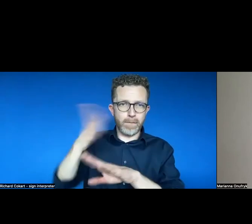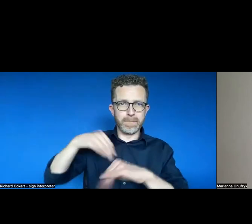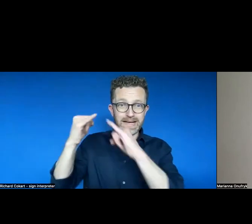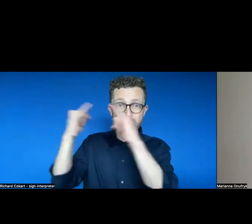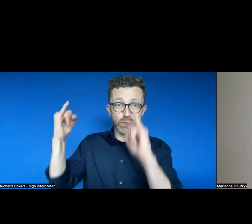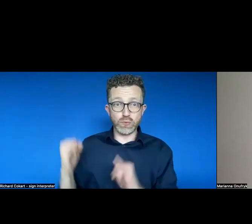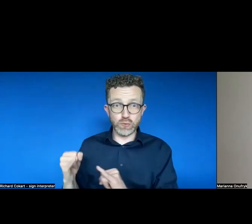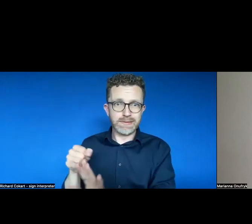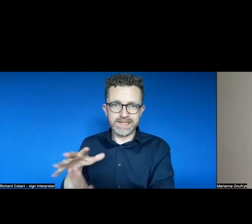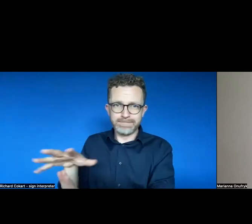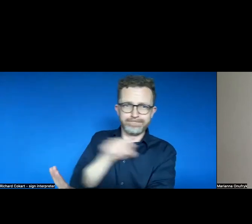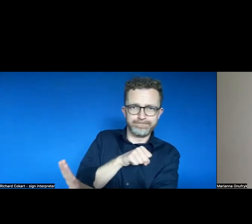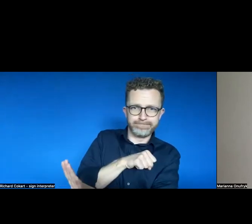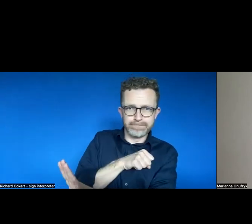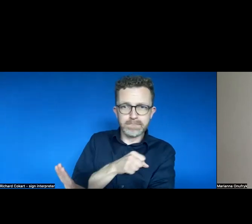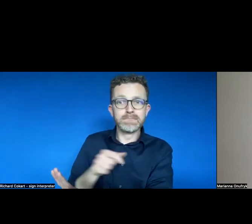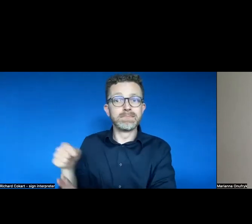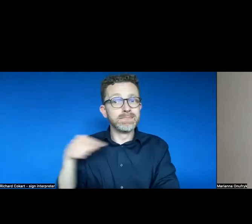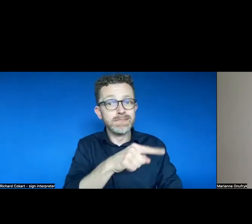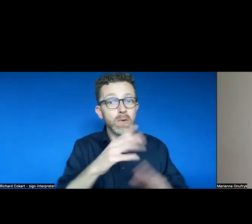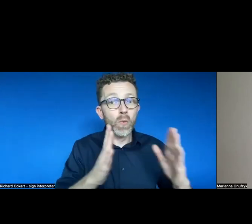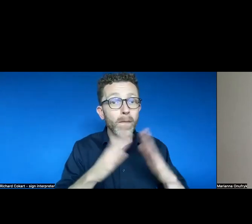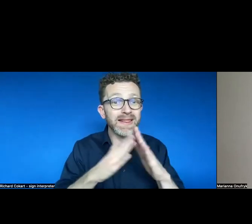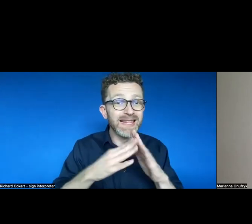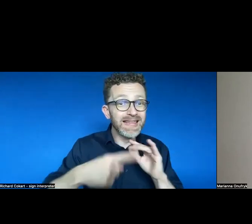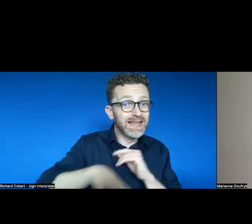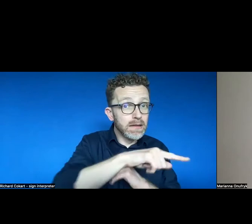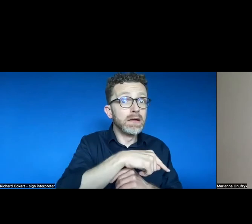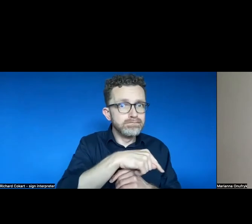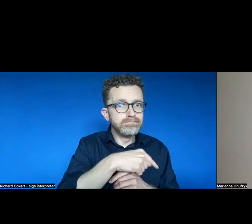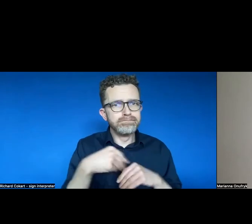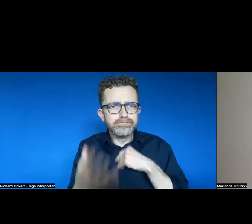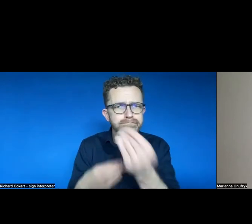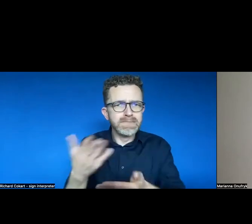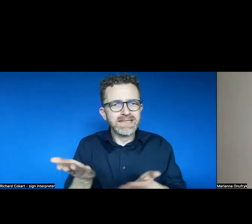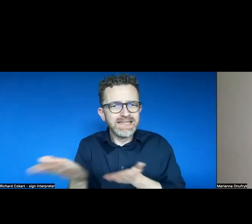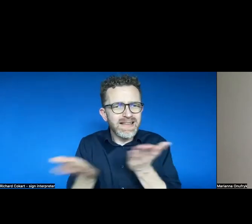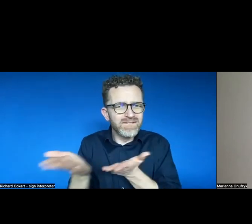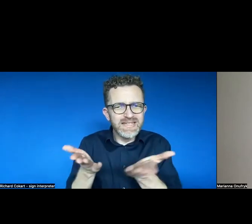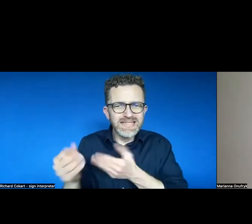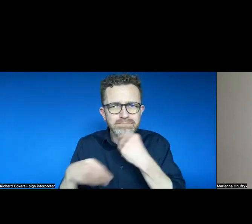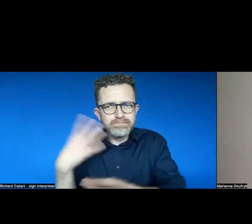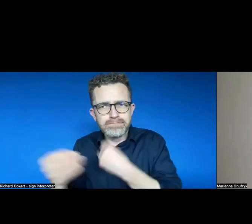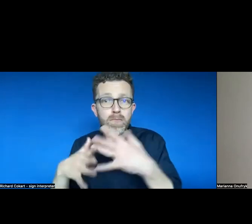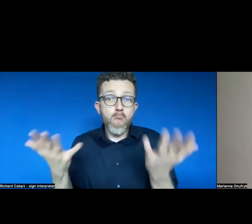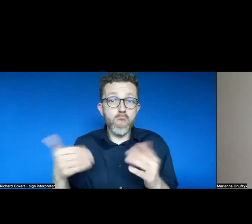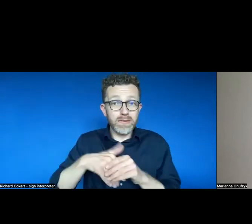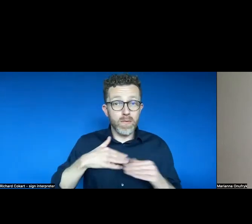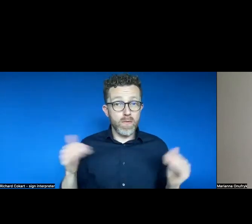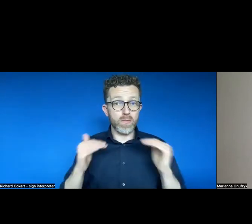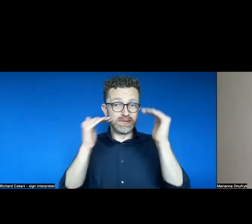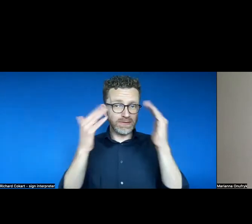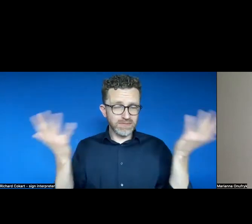Please, let's combine our efforts for the sake of Ukrainian children